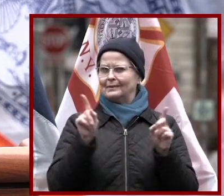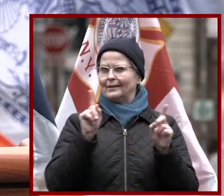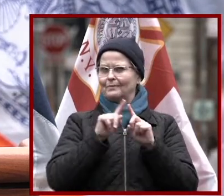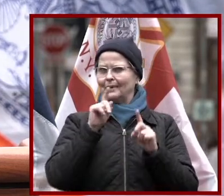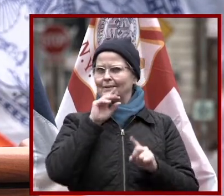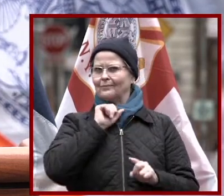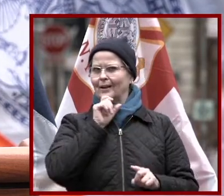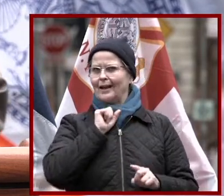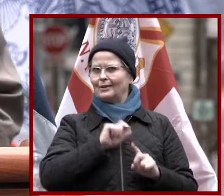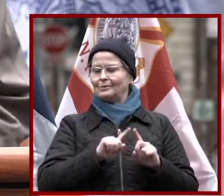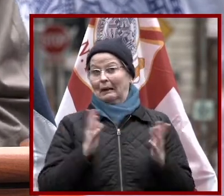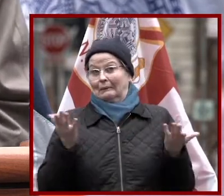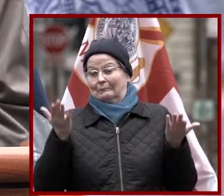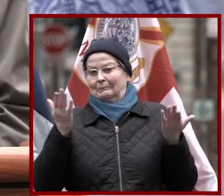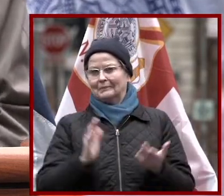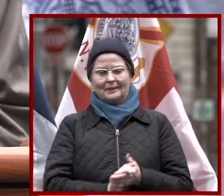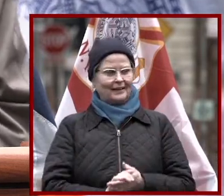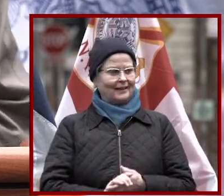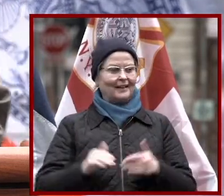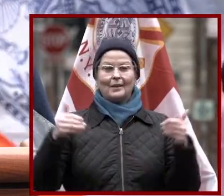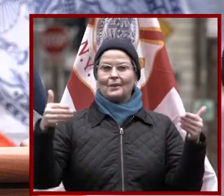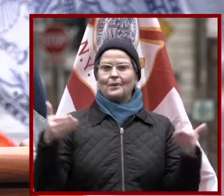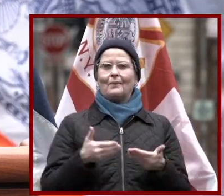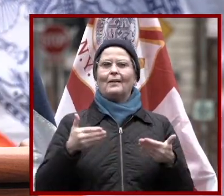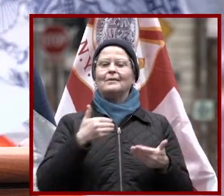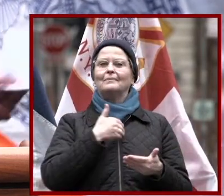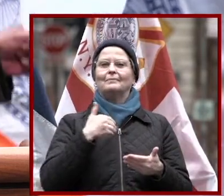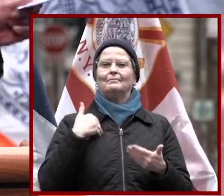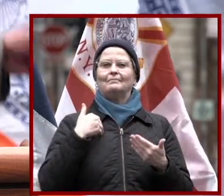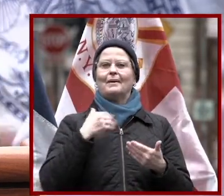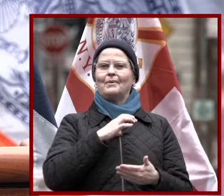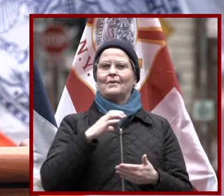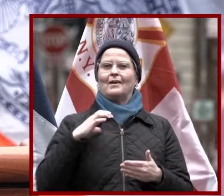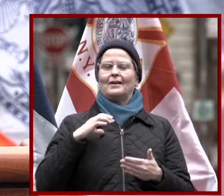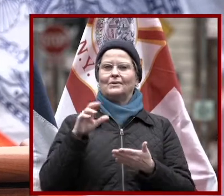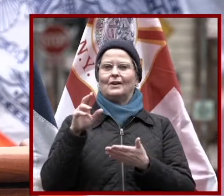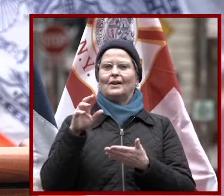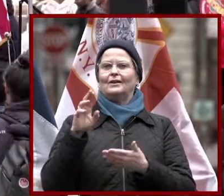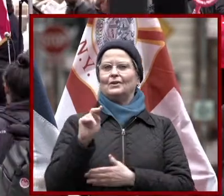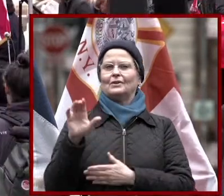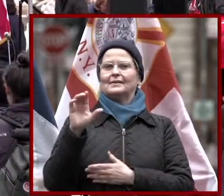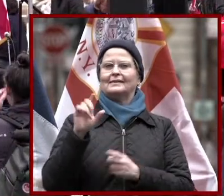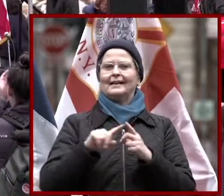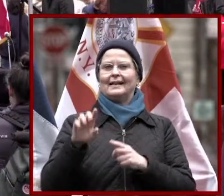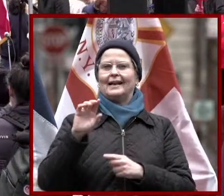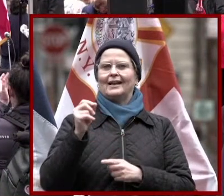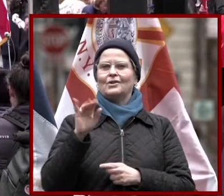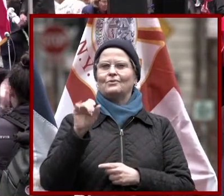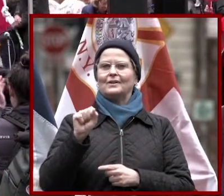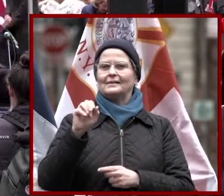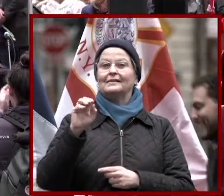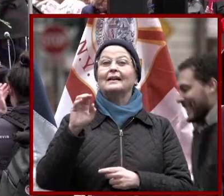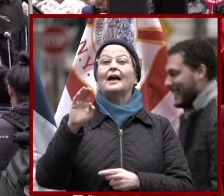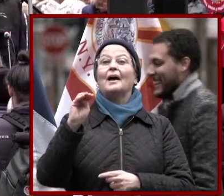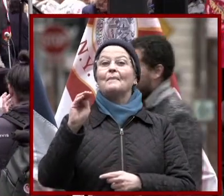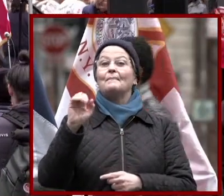been. But let's welcome the member of council, City of New York, okay, Chris Mate from the Lower East